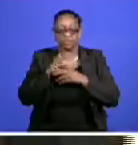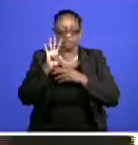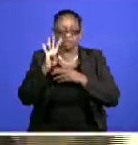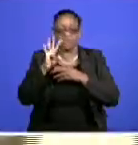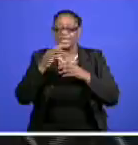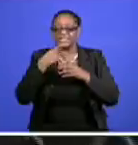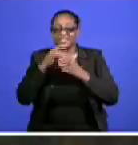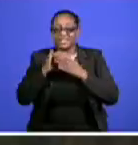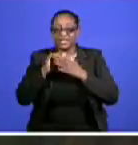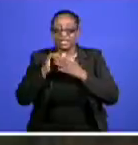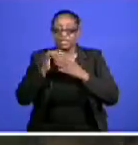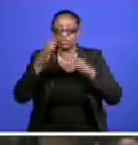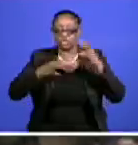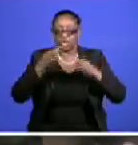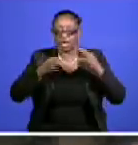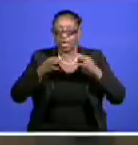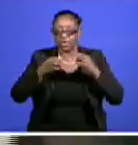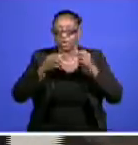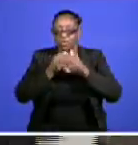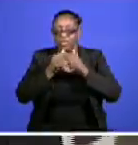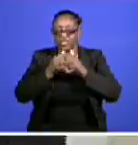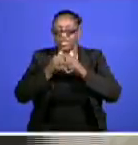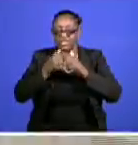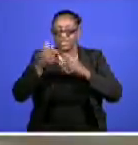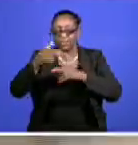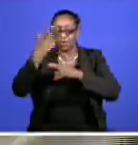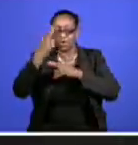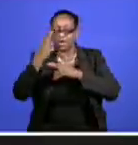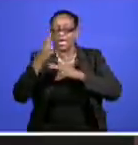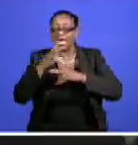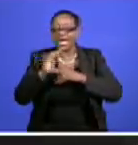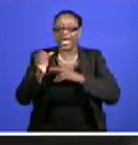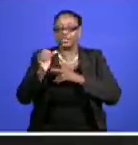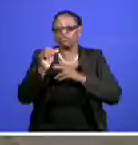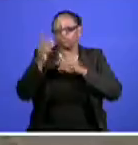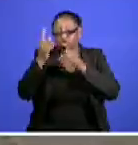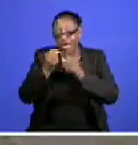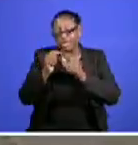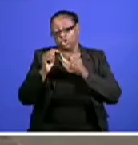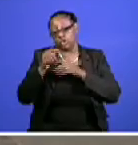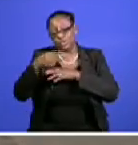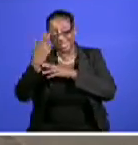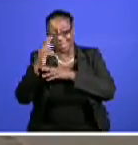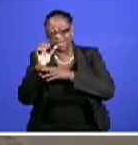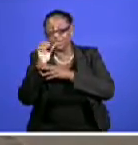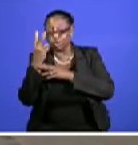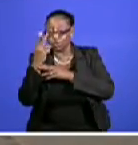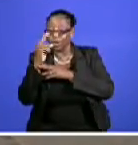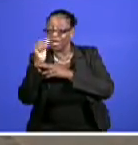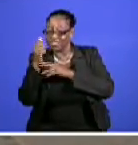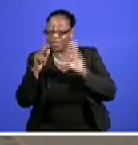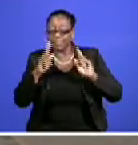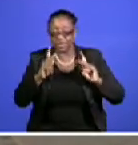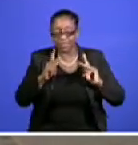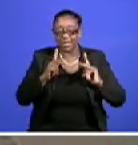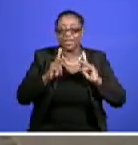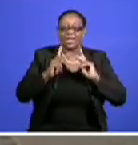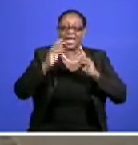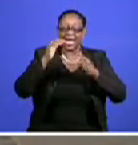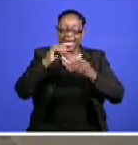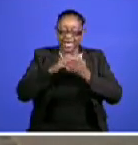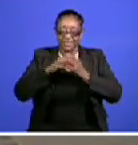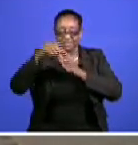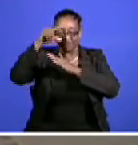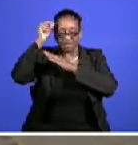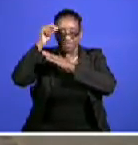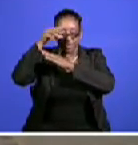Seymour was charged with Propal's murder and the attempted murder of two others, while the incident raised concern over security at Government House that